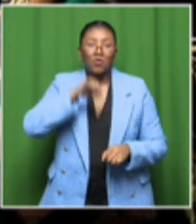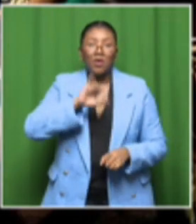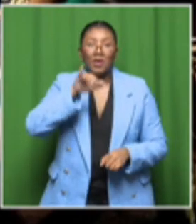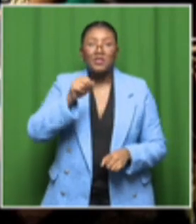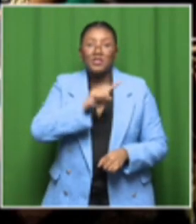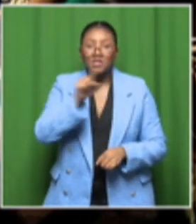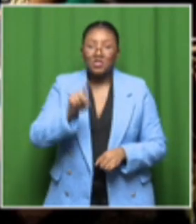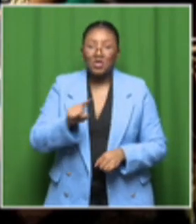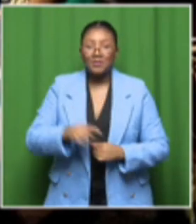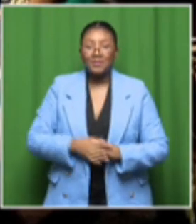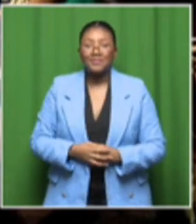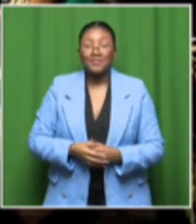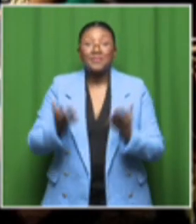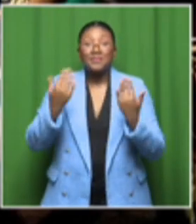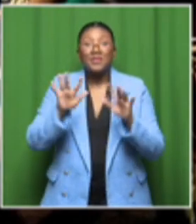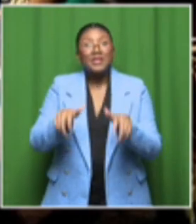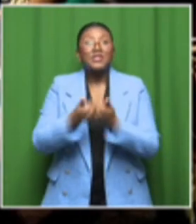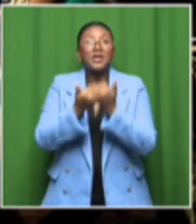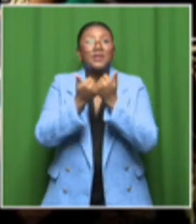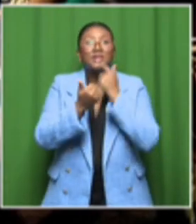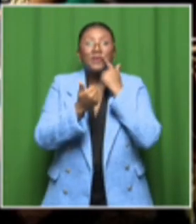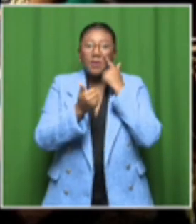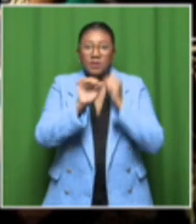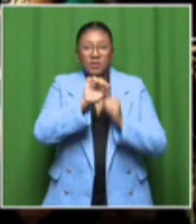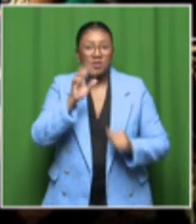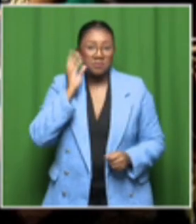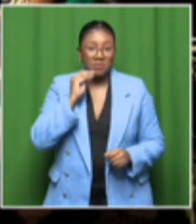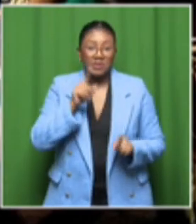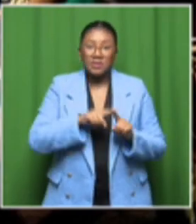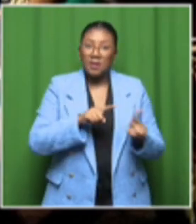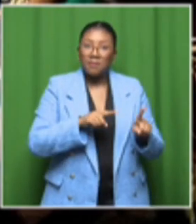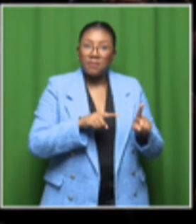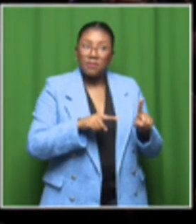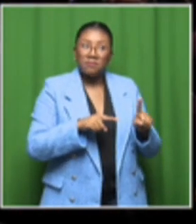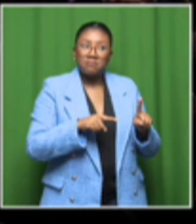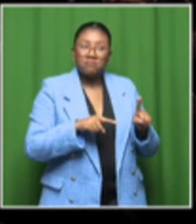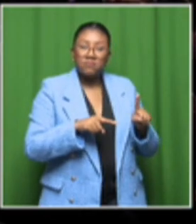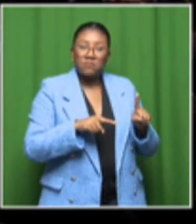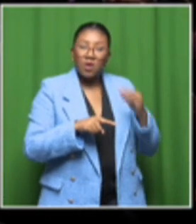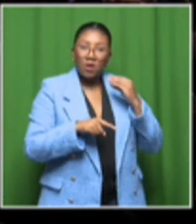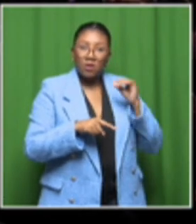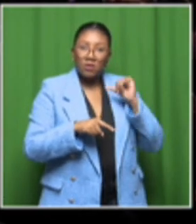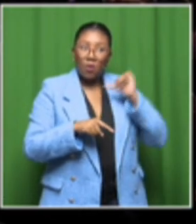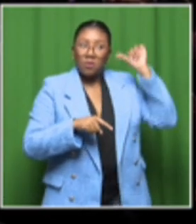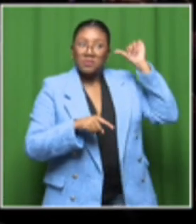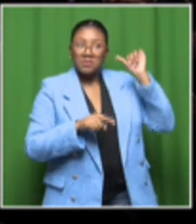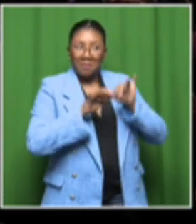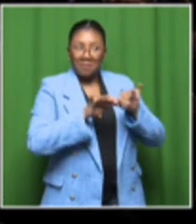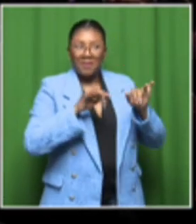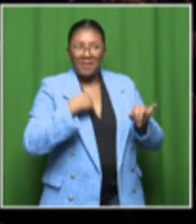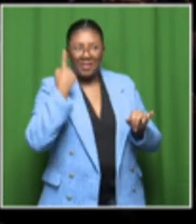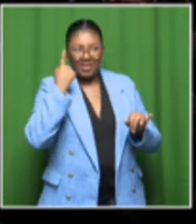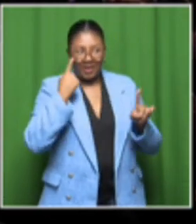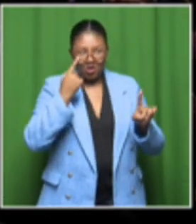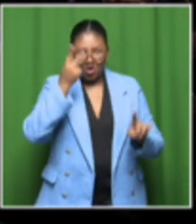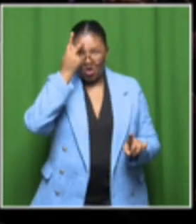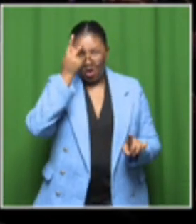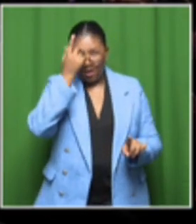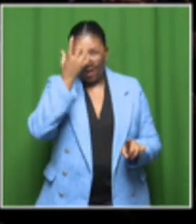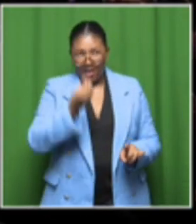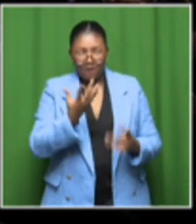the biggest challenges then? I mean, are older generations questioning your knowledge and your understanding? Are they